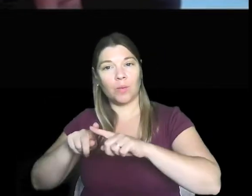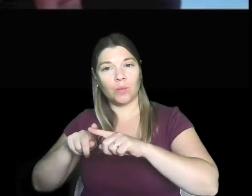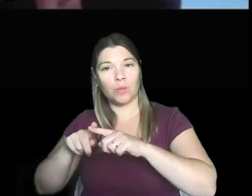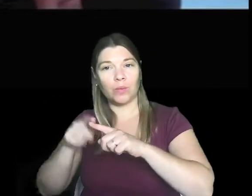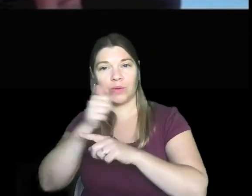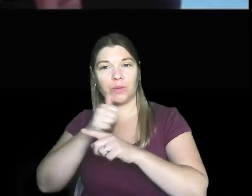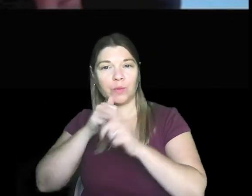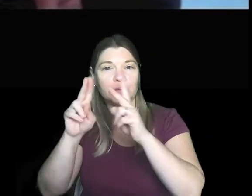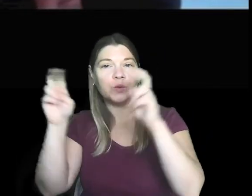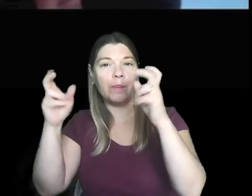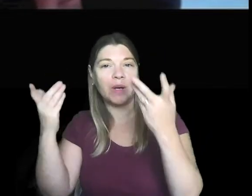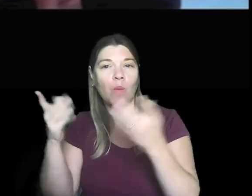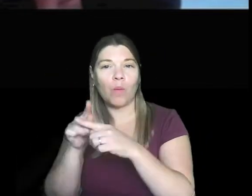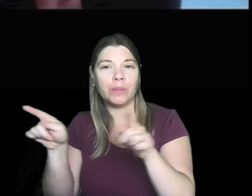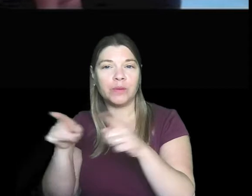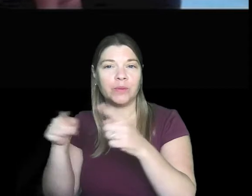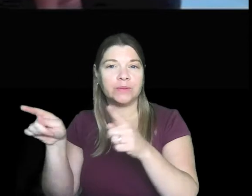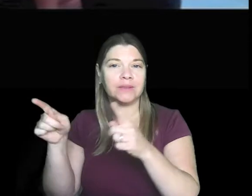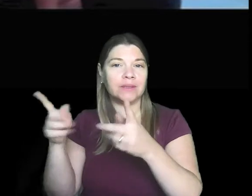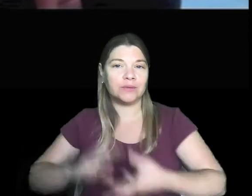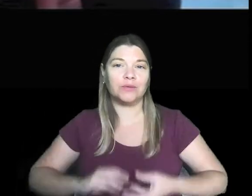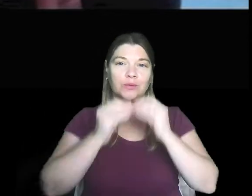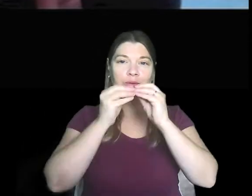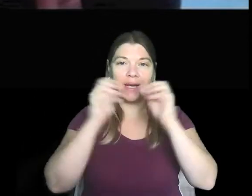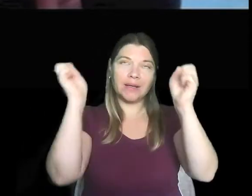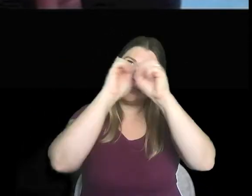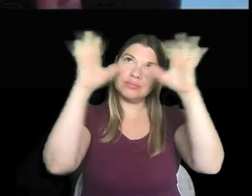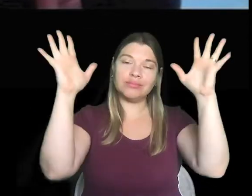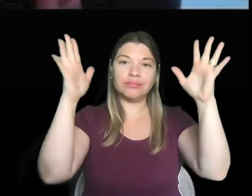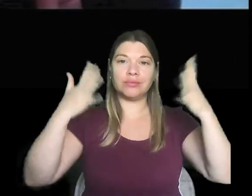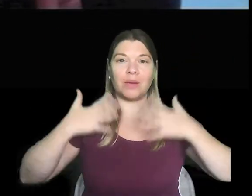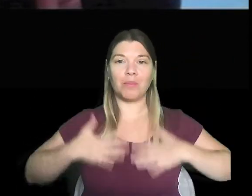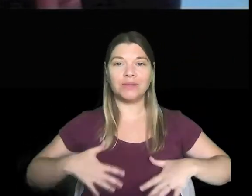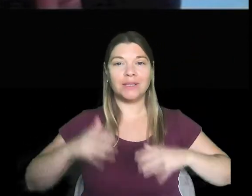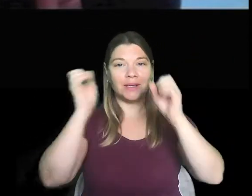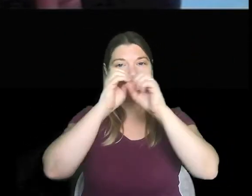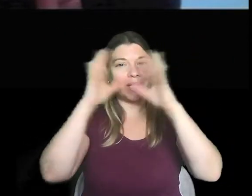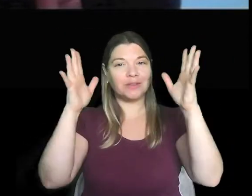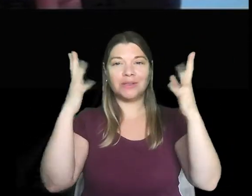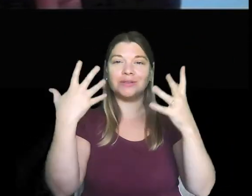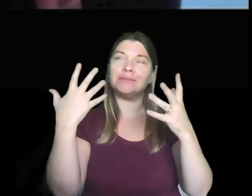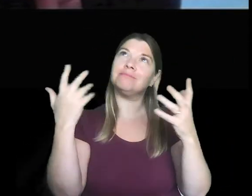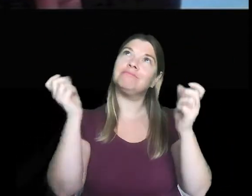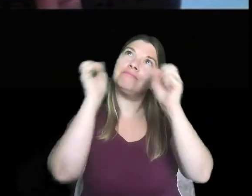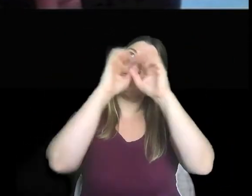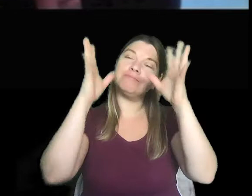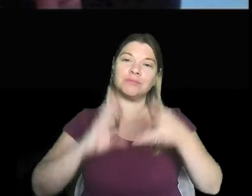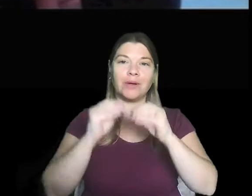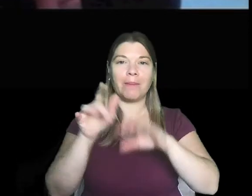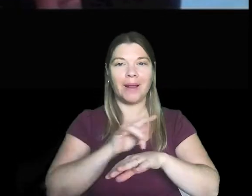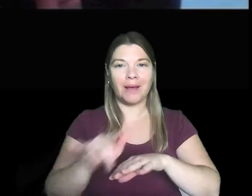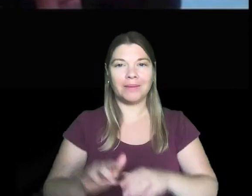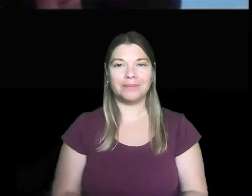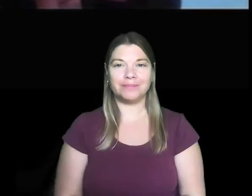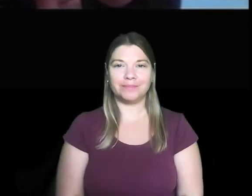music to take your body and your imaginations on a journey. Alice runs her fingers over a rough textured blue plant pot.